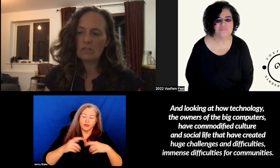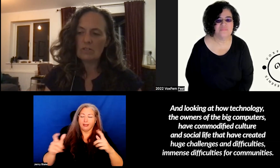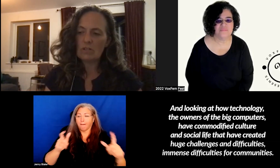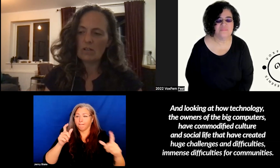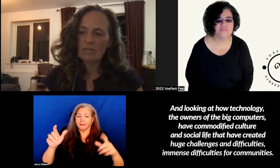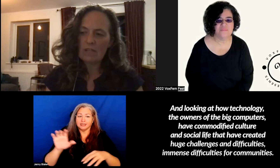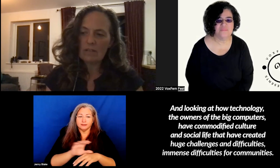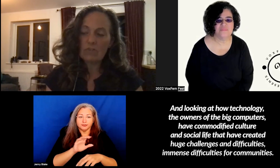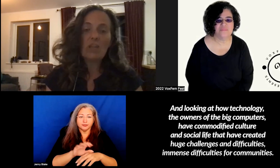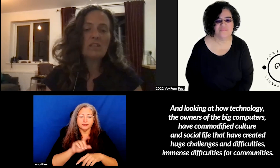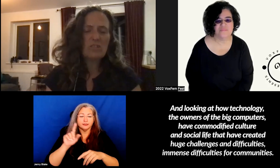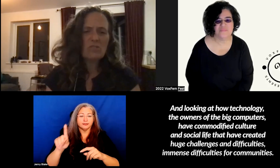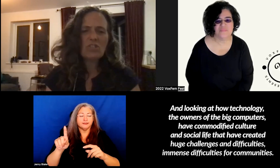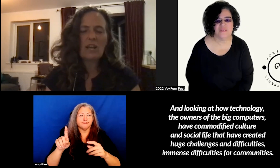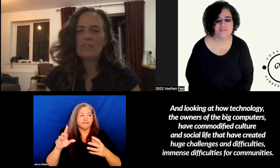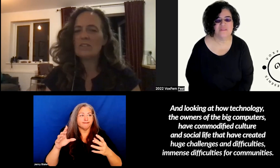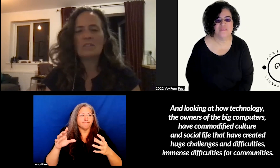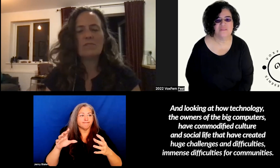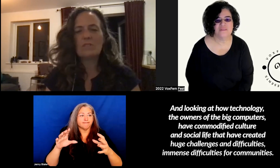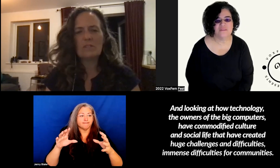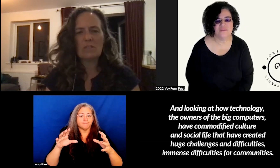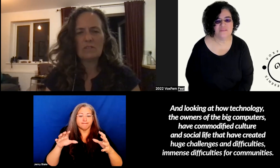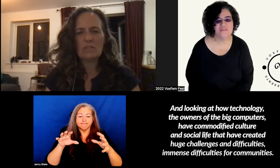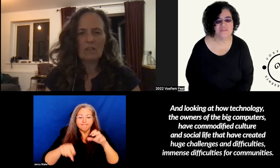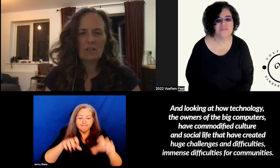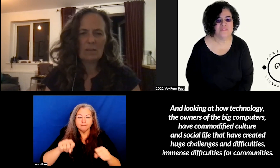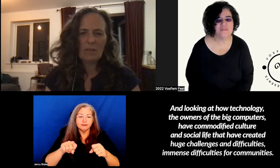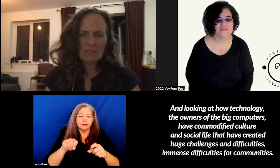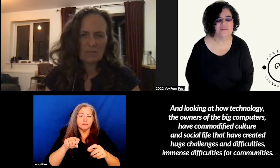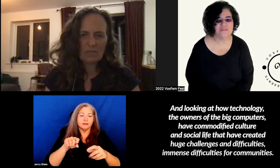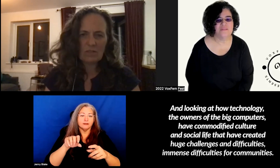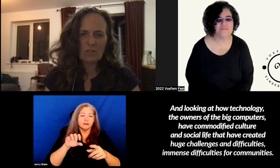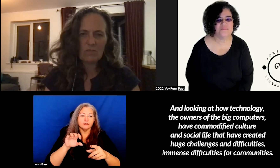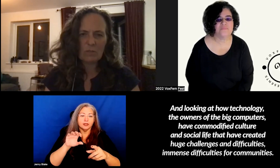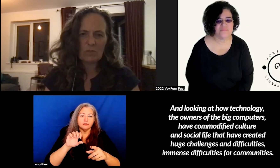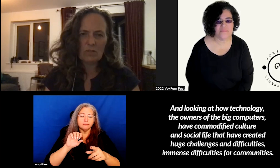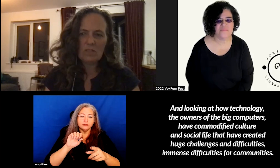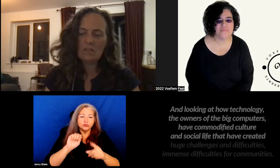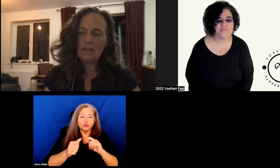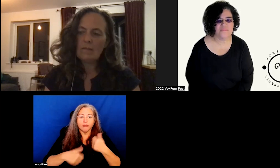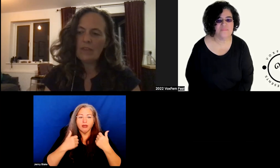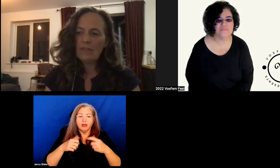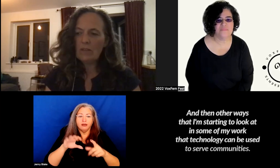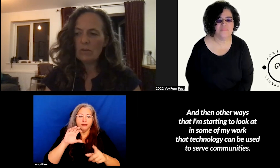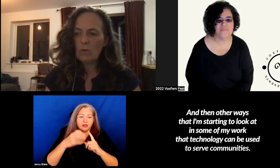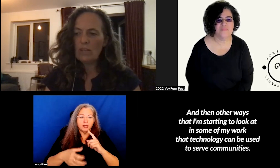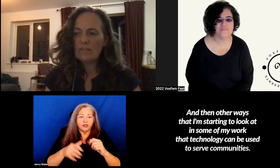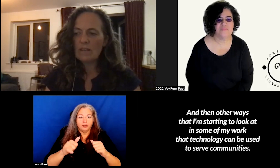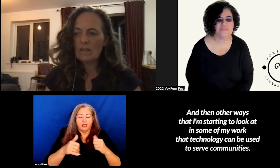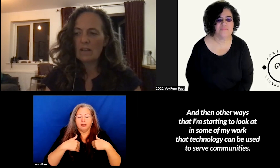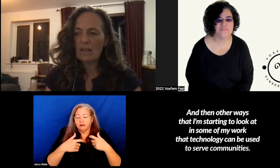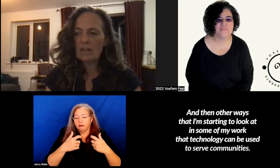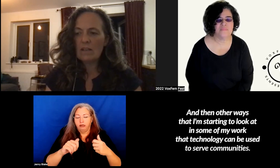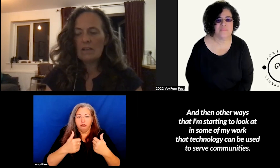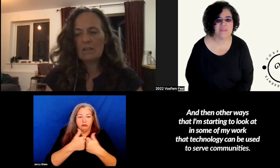culture and social life that have created huge challenges and difficulties, immense difficulties for communities. And then other ways